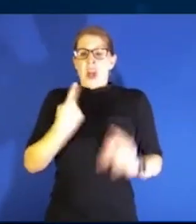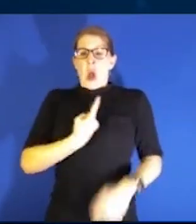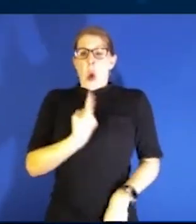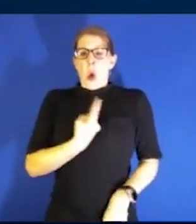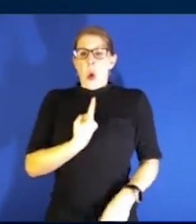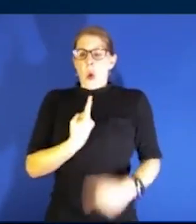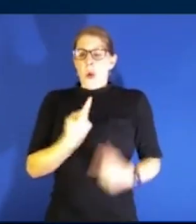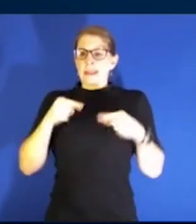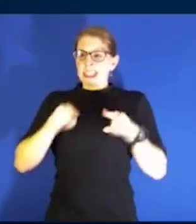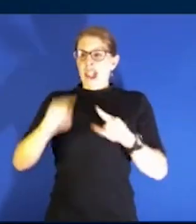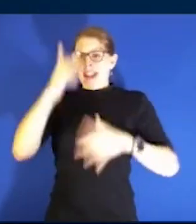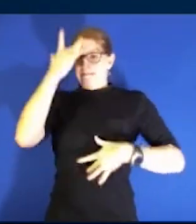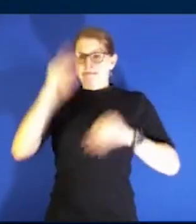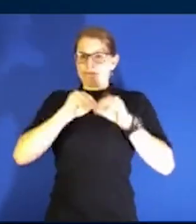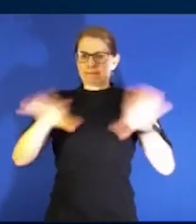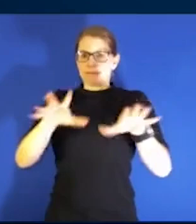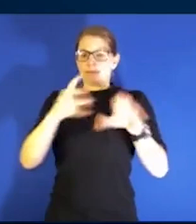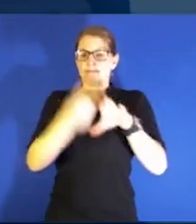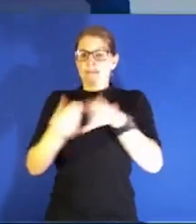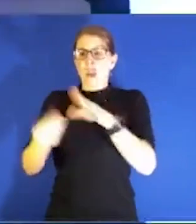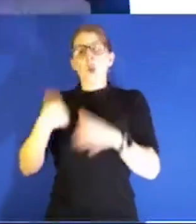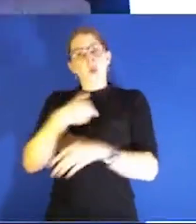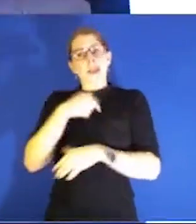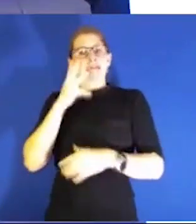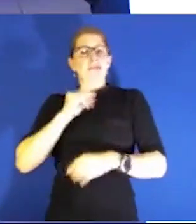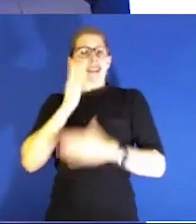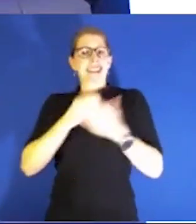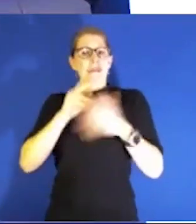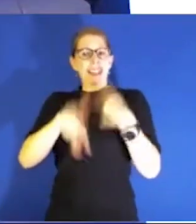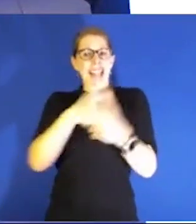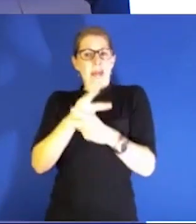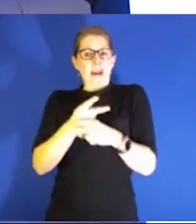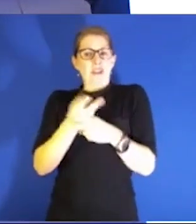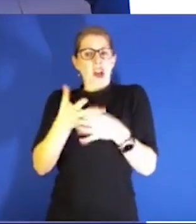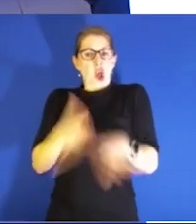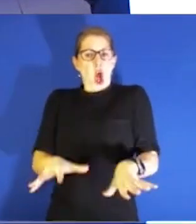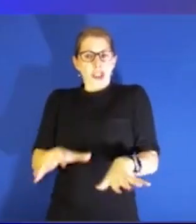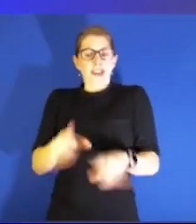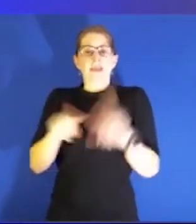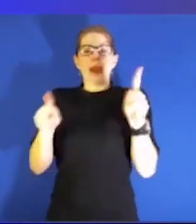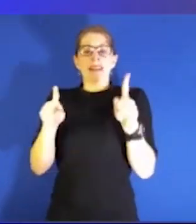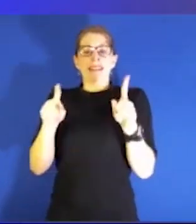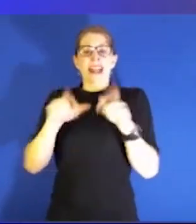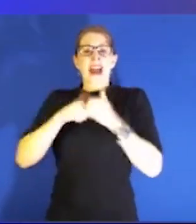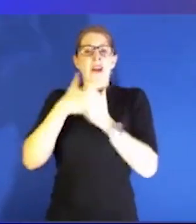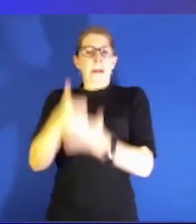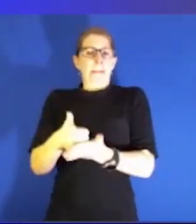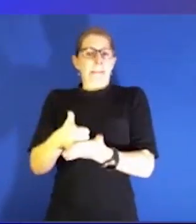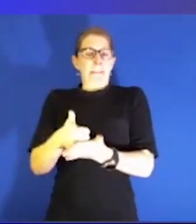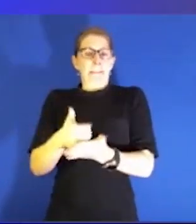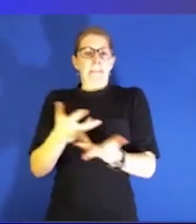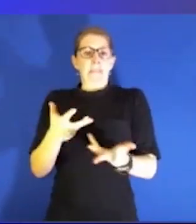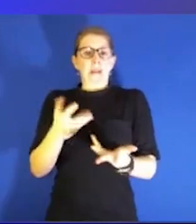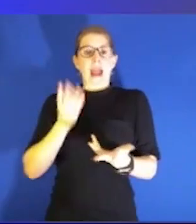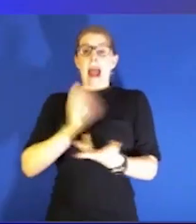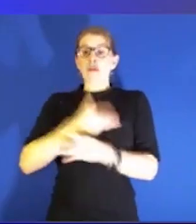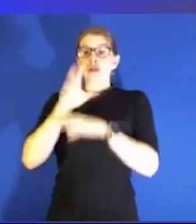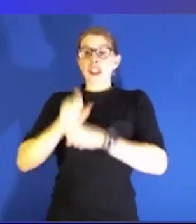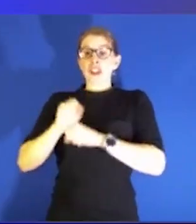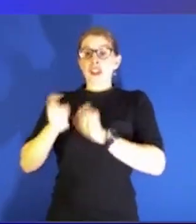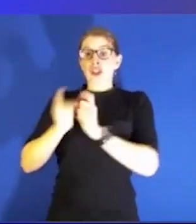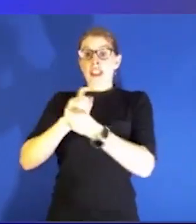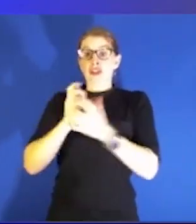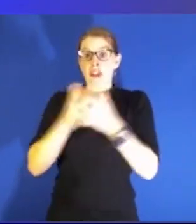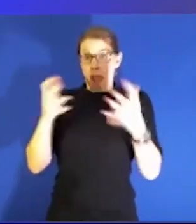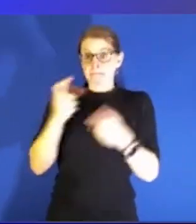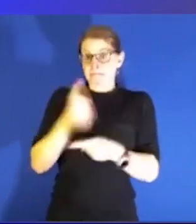experienced some type of loss, but these folks feel alone. How can we help? I think there's a few reasons. One, because our traditions have changed so much, right? If you